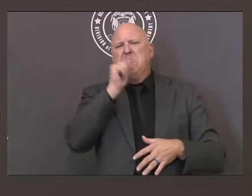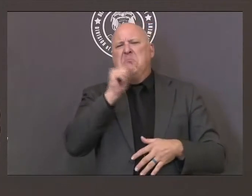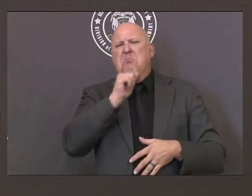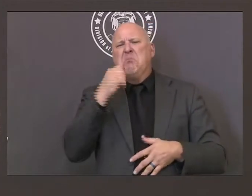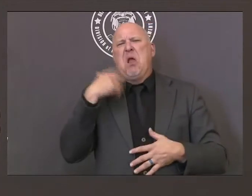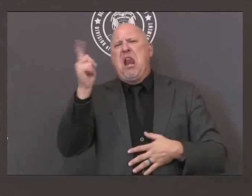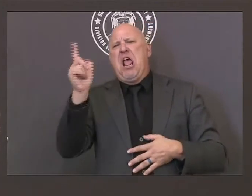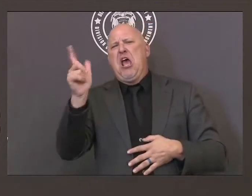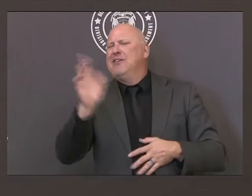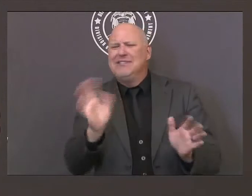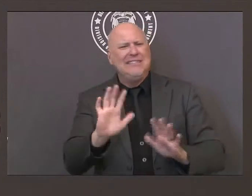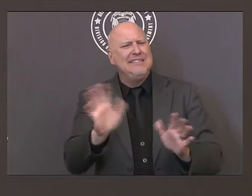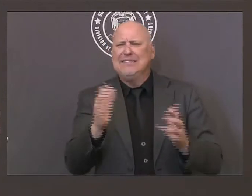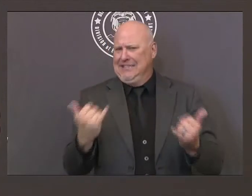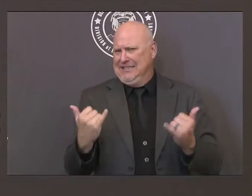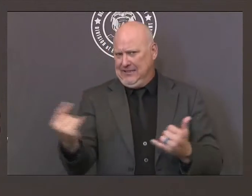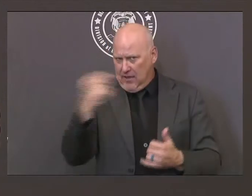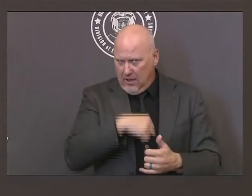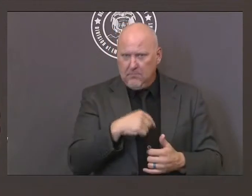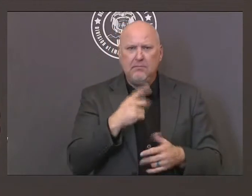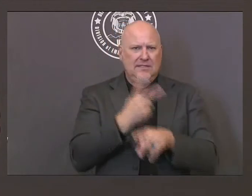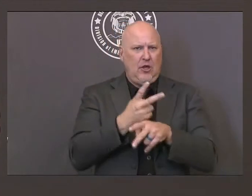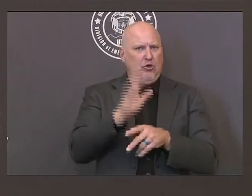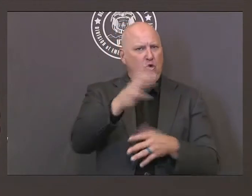and well-being. And please keep